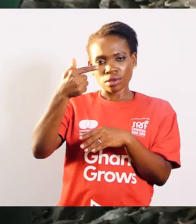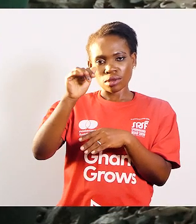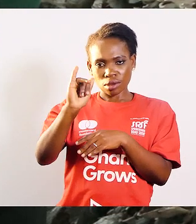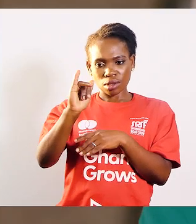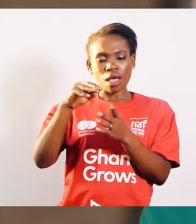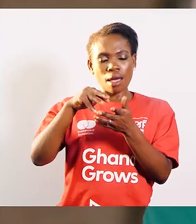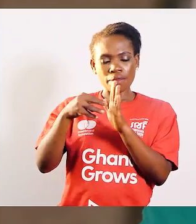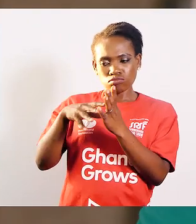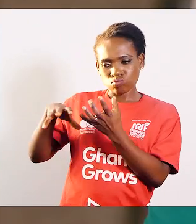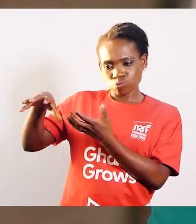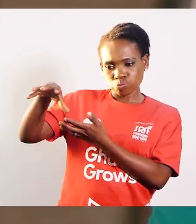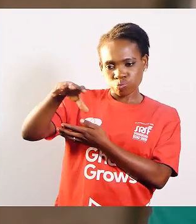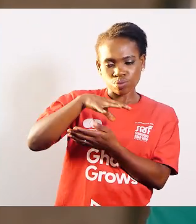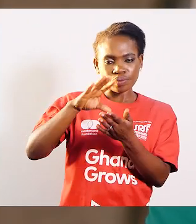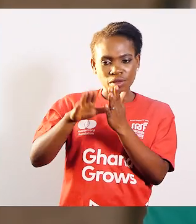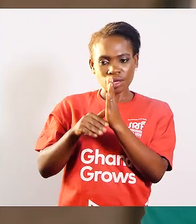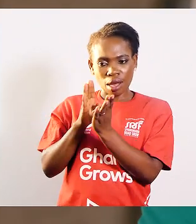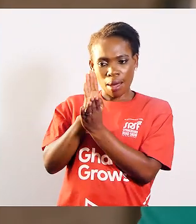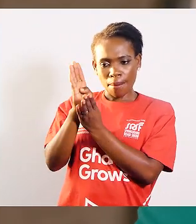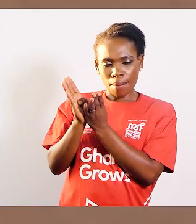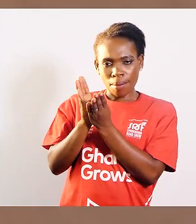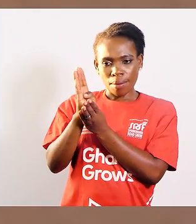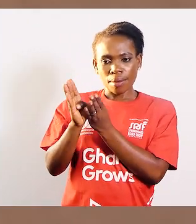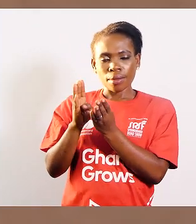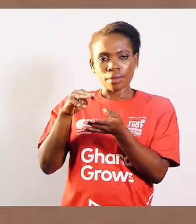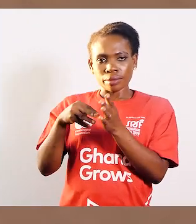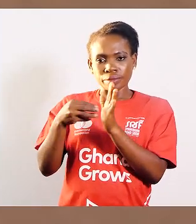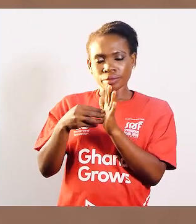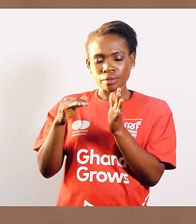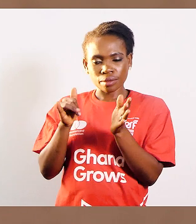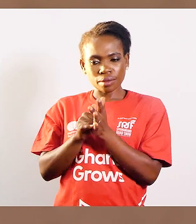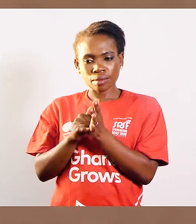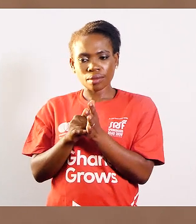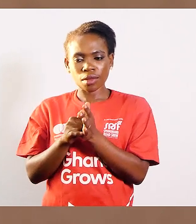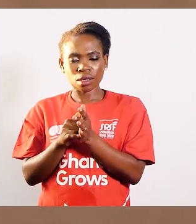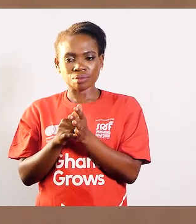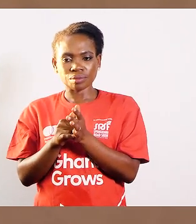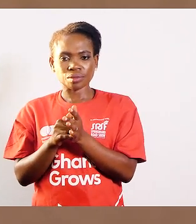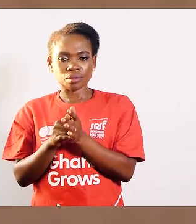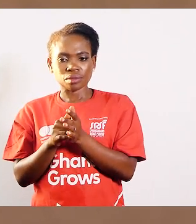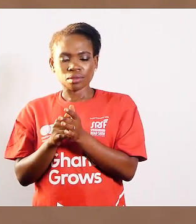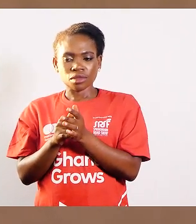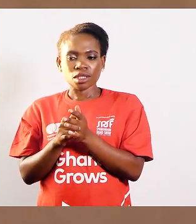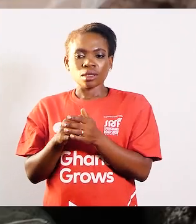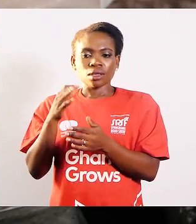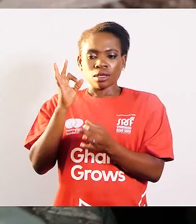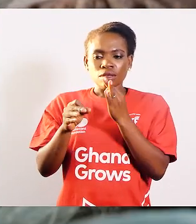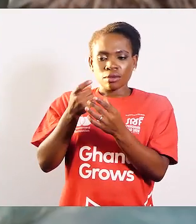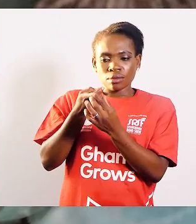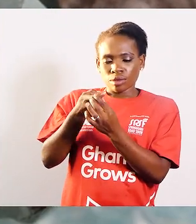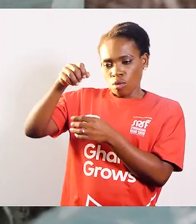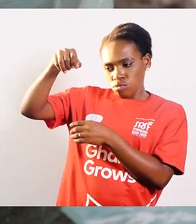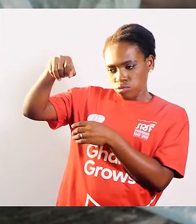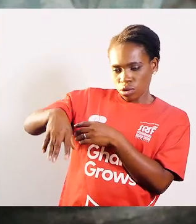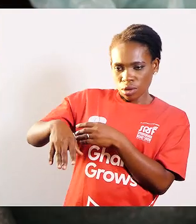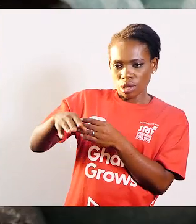the brown bag you see. When you say fully colonized, what exactly do you mean? So you see, after bagging, the bag is brown.